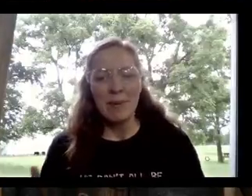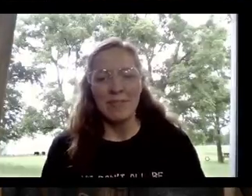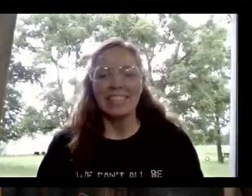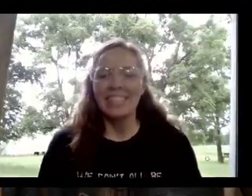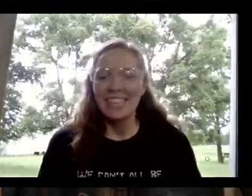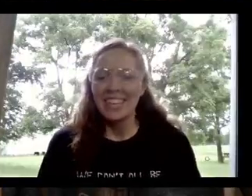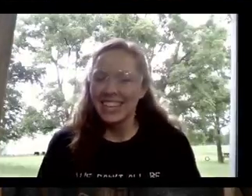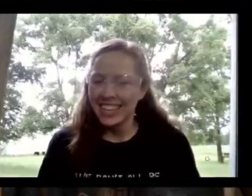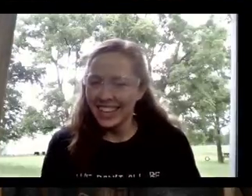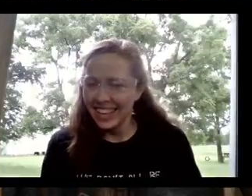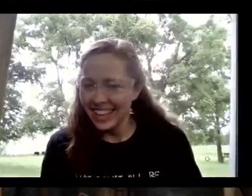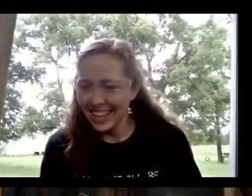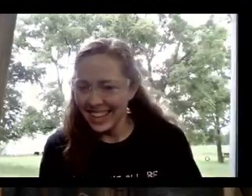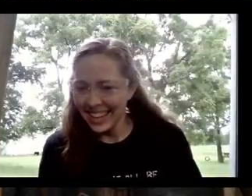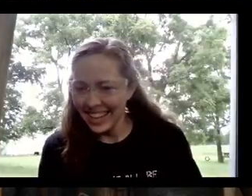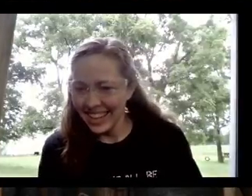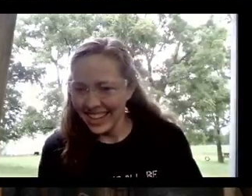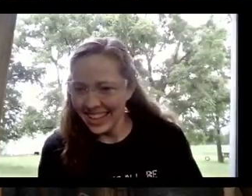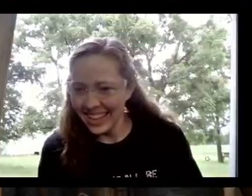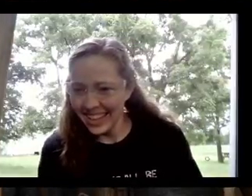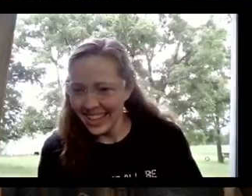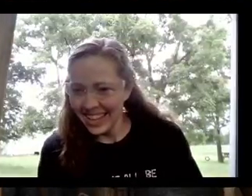like be perfect.